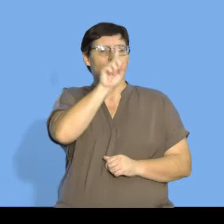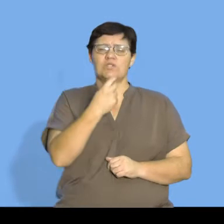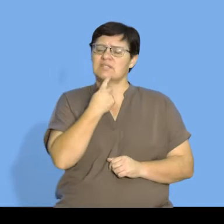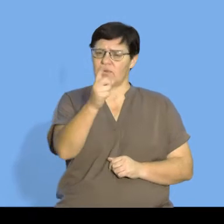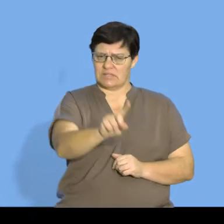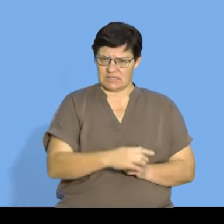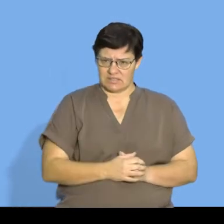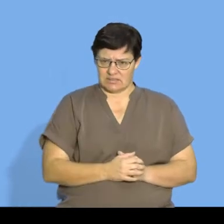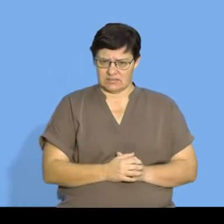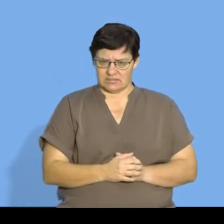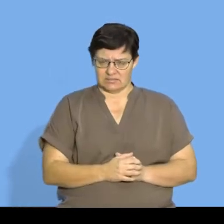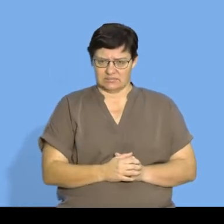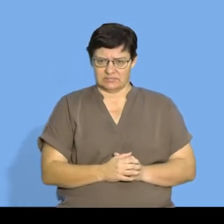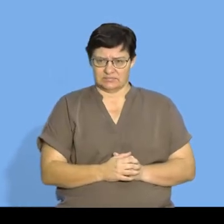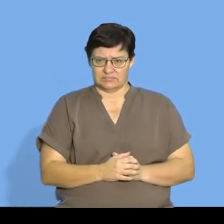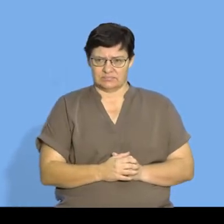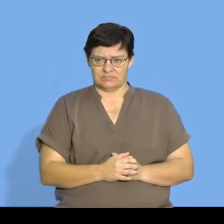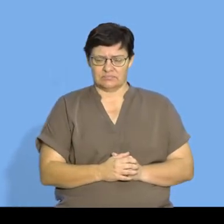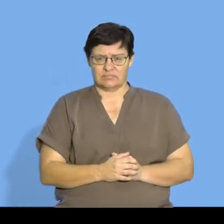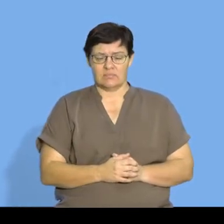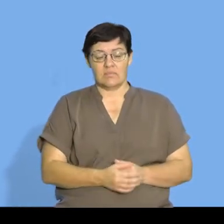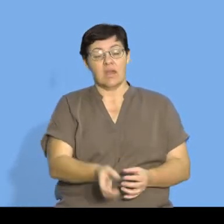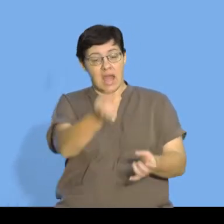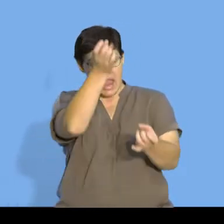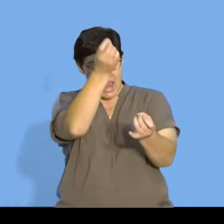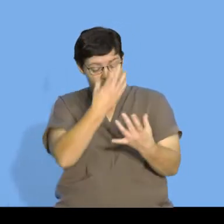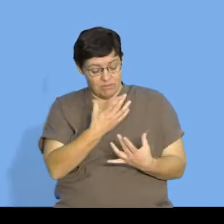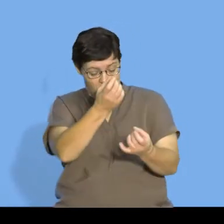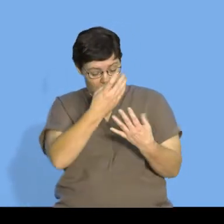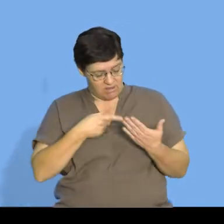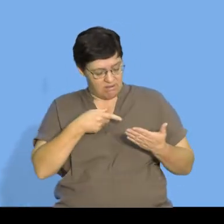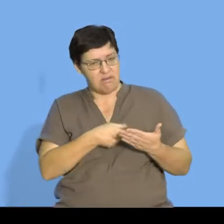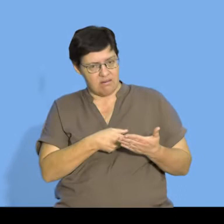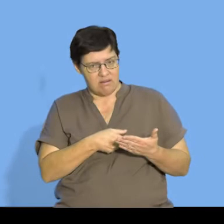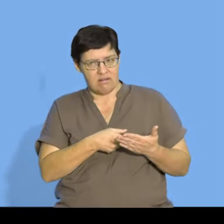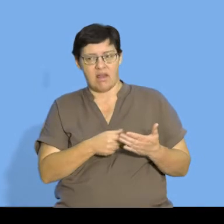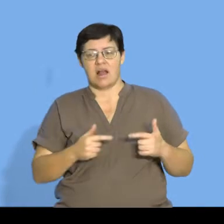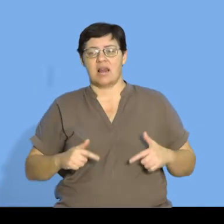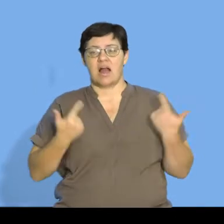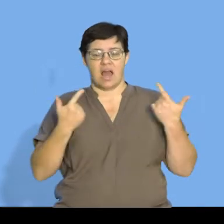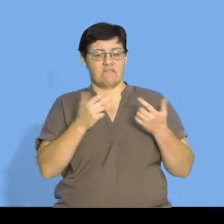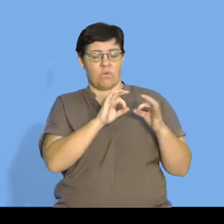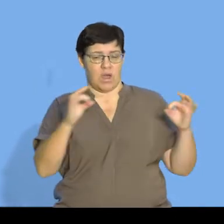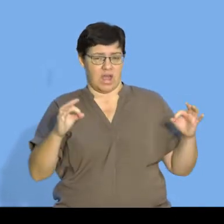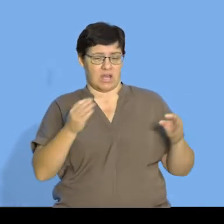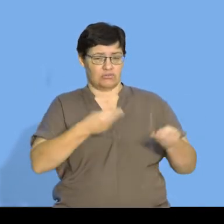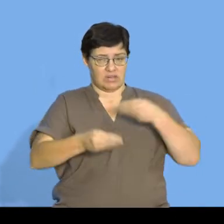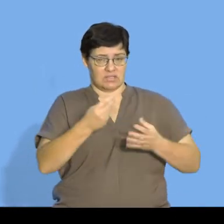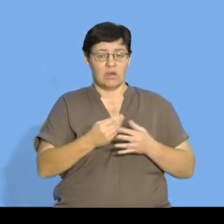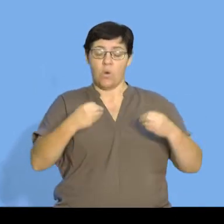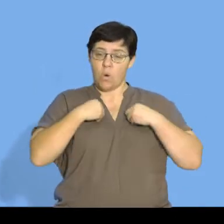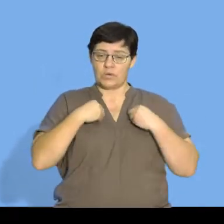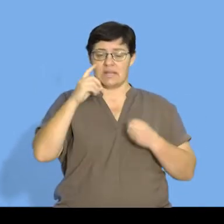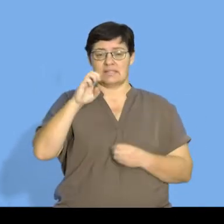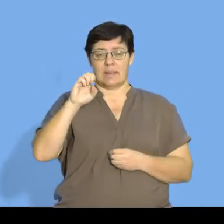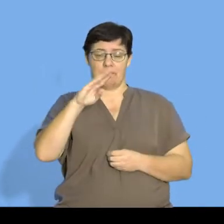says, information. The information provided relates to Livewire Traders, owned by Debbie Prince.